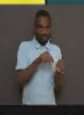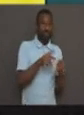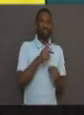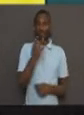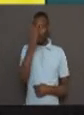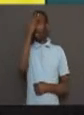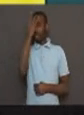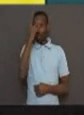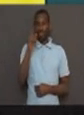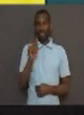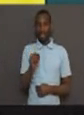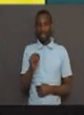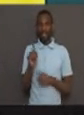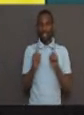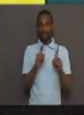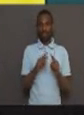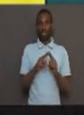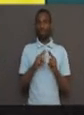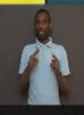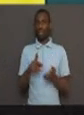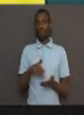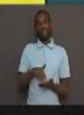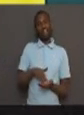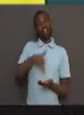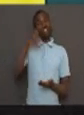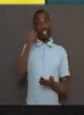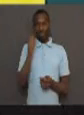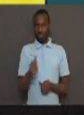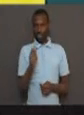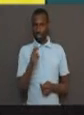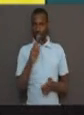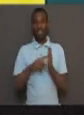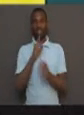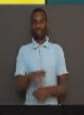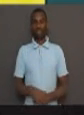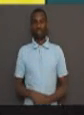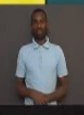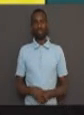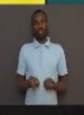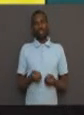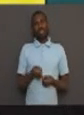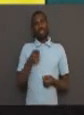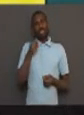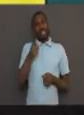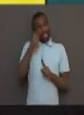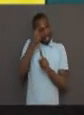Each nucleus moves randomly at progressively higher